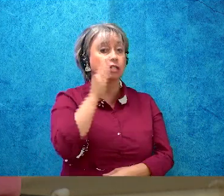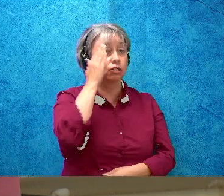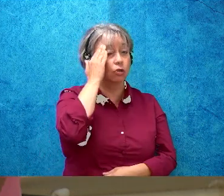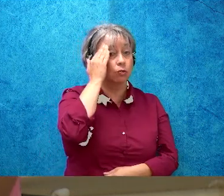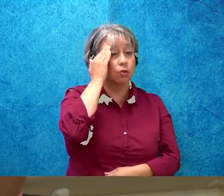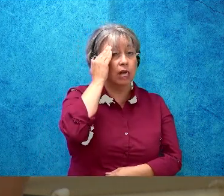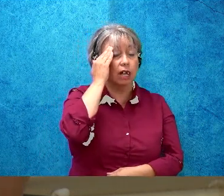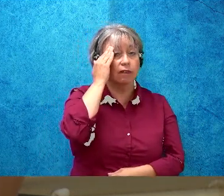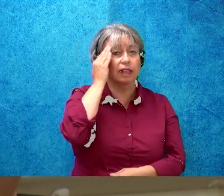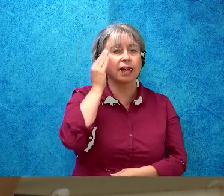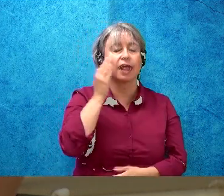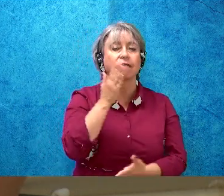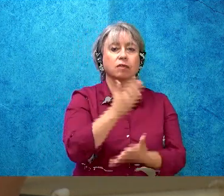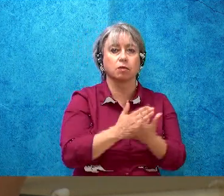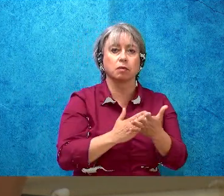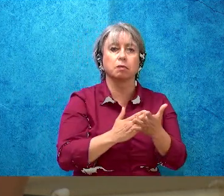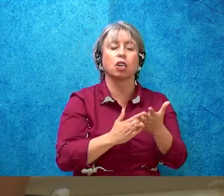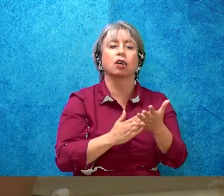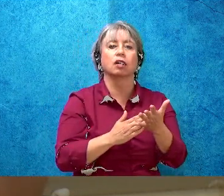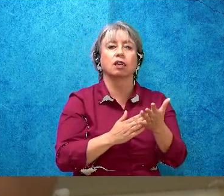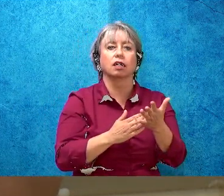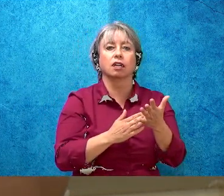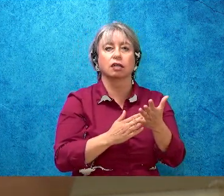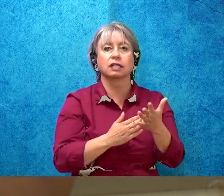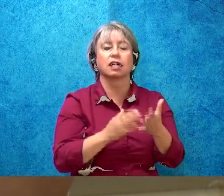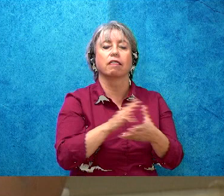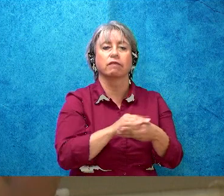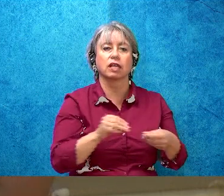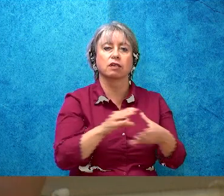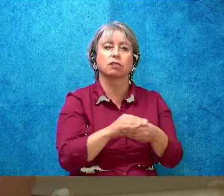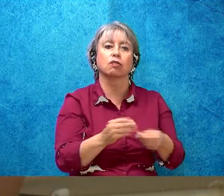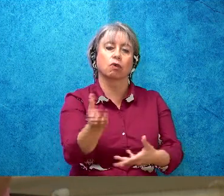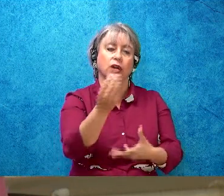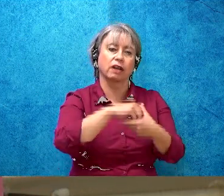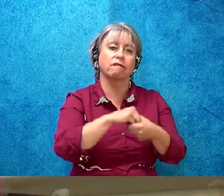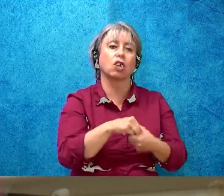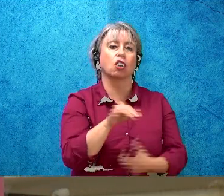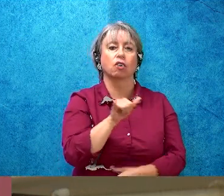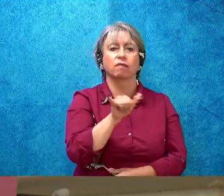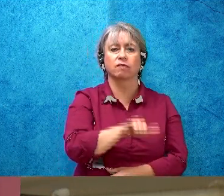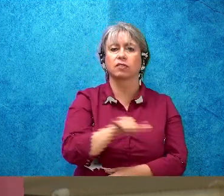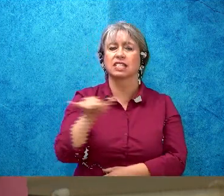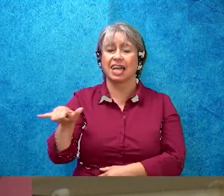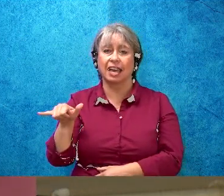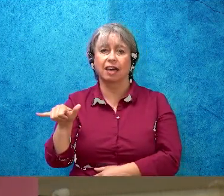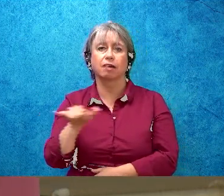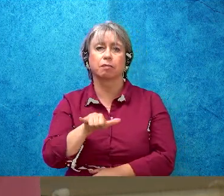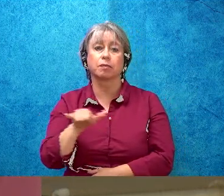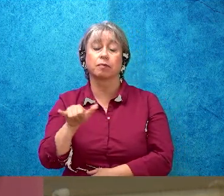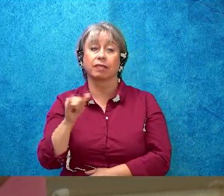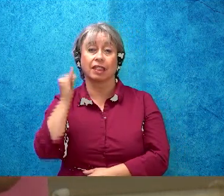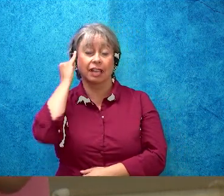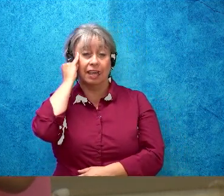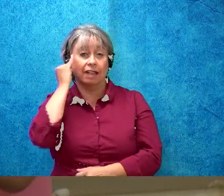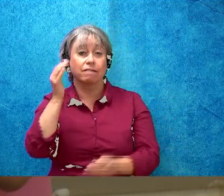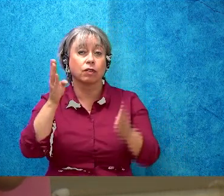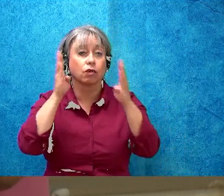have remnants, that have pieces of this story in there, okay? If you were paying